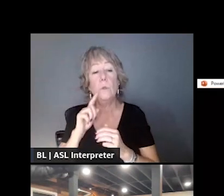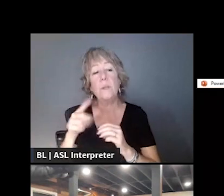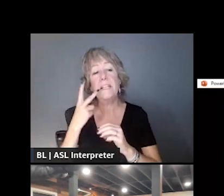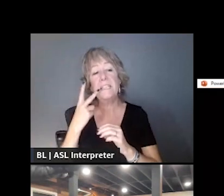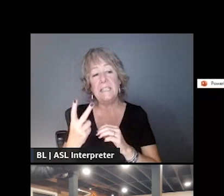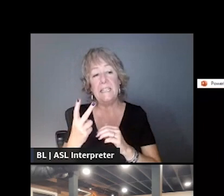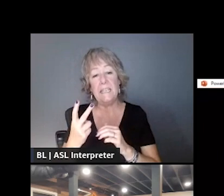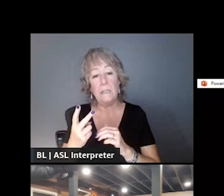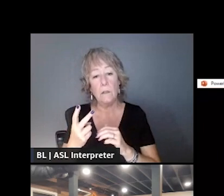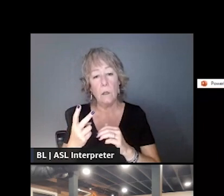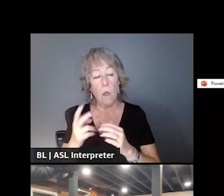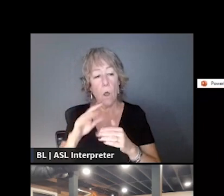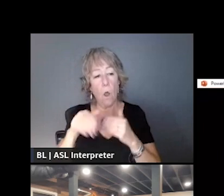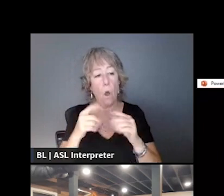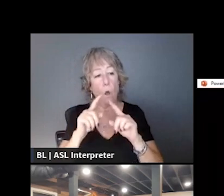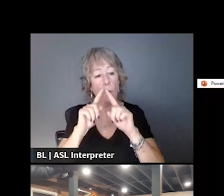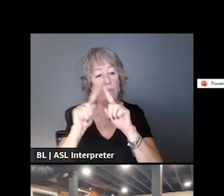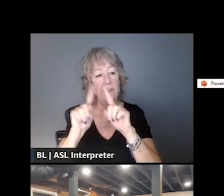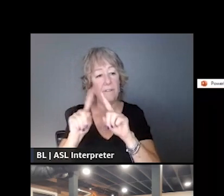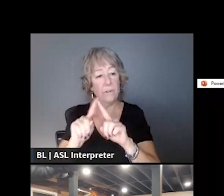of see all the different